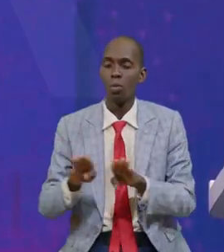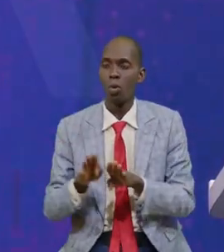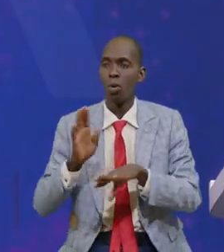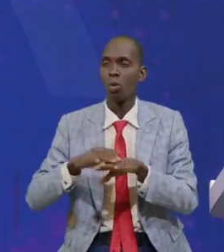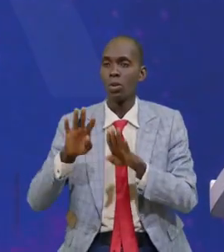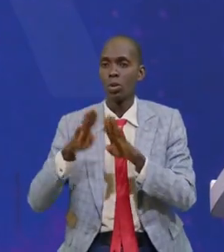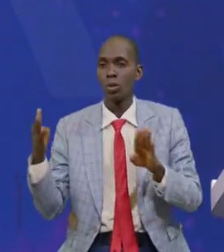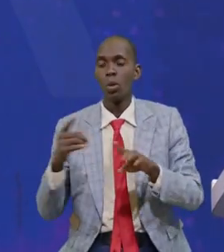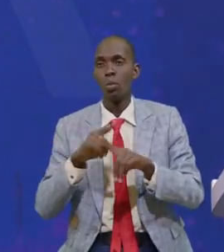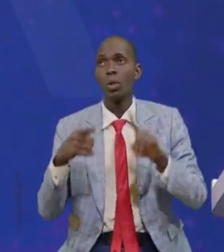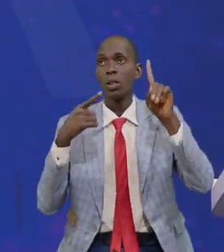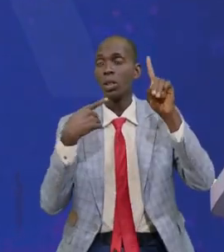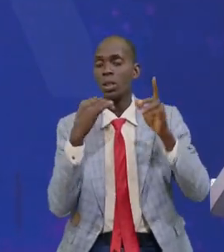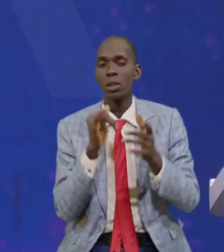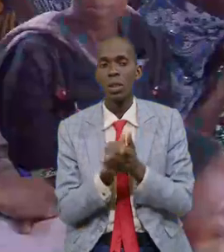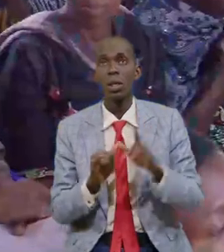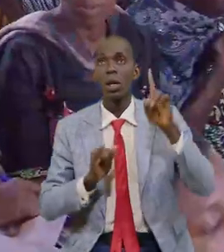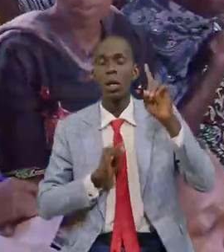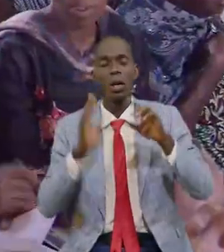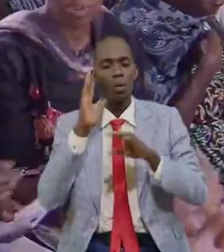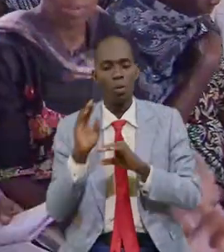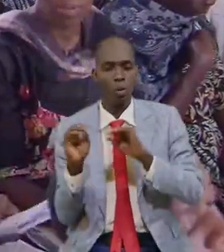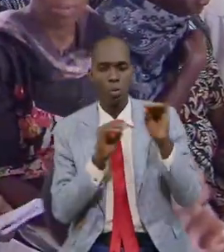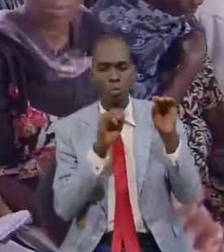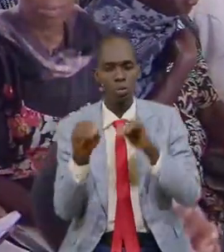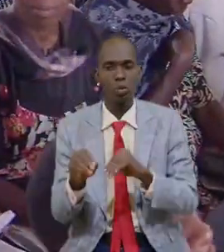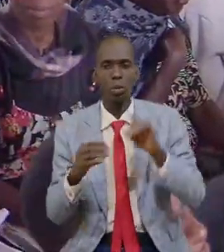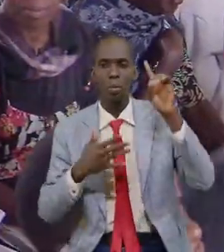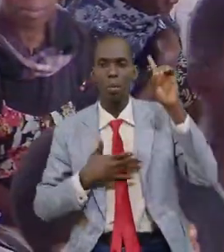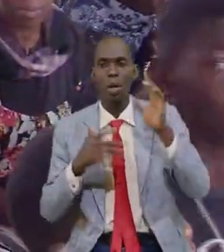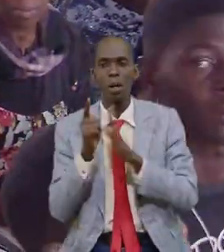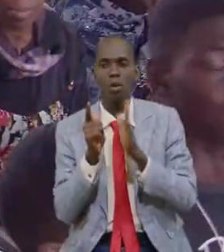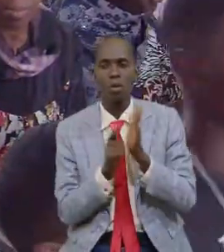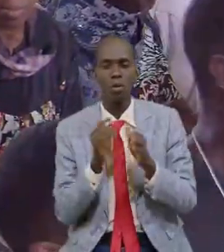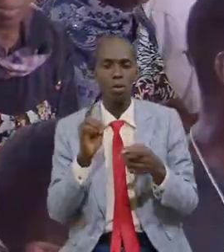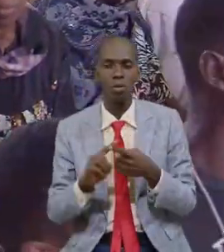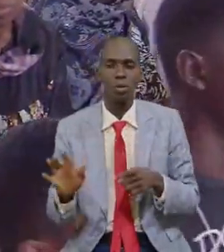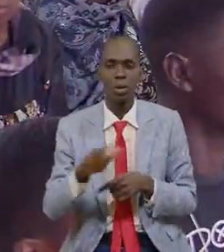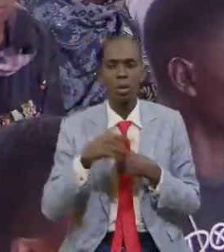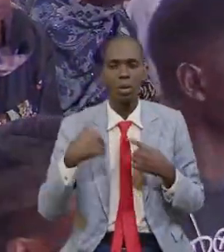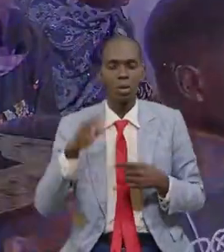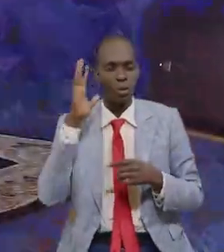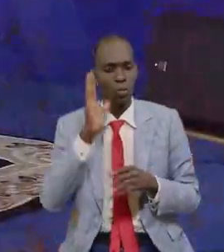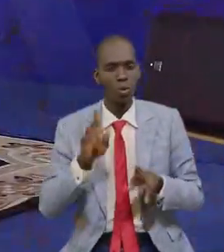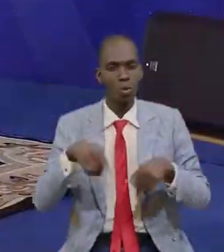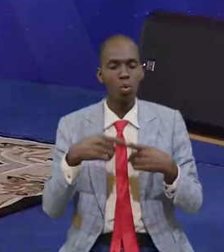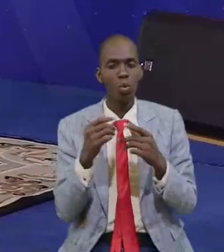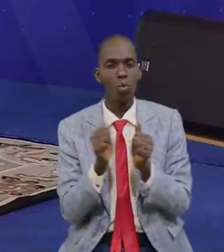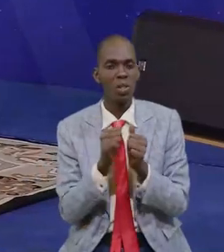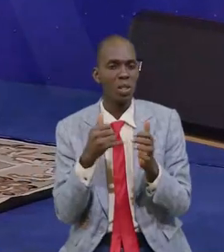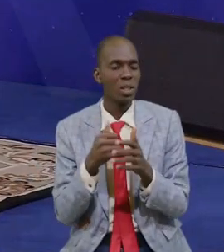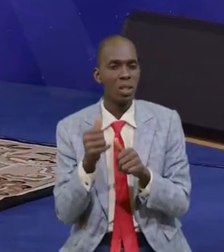my laws into their heart. And you carry that with you everywhere. And the reader,